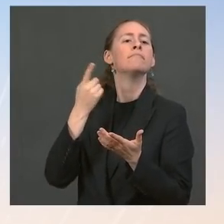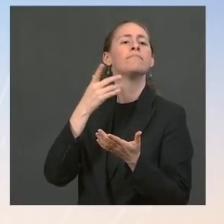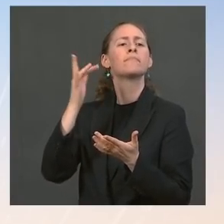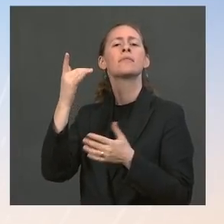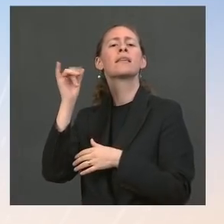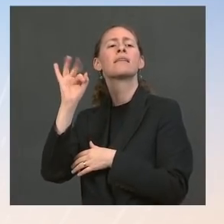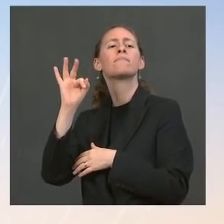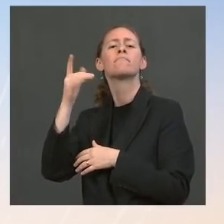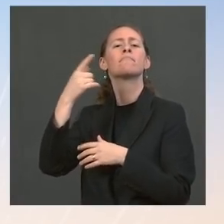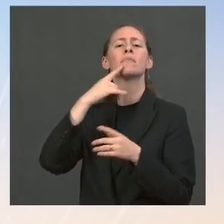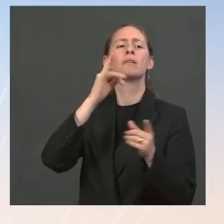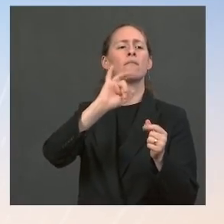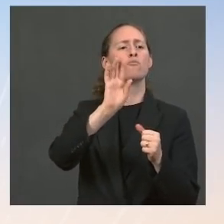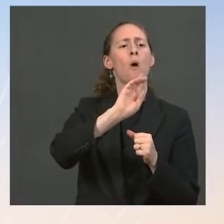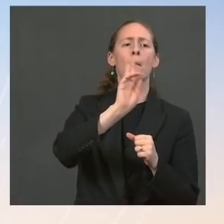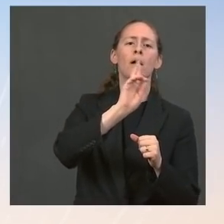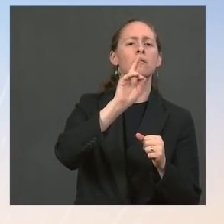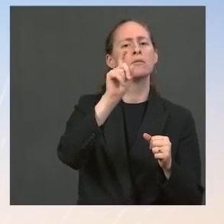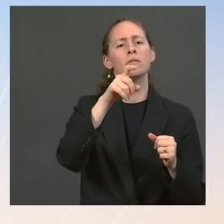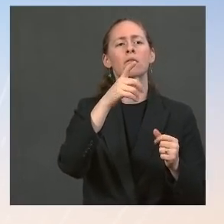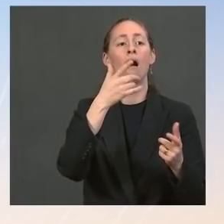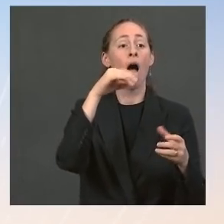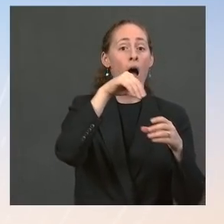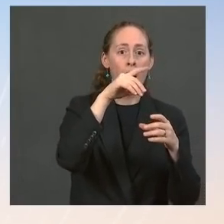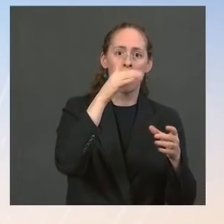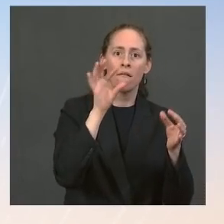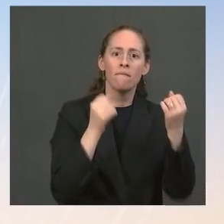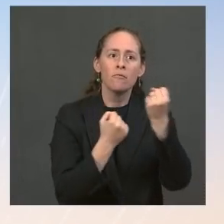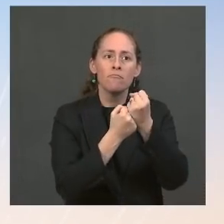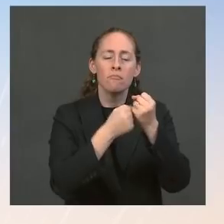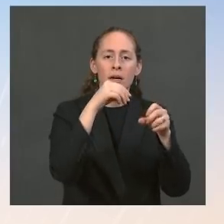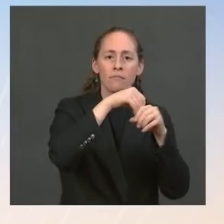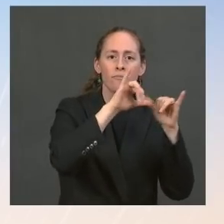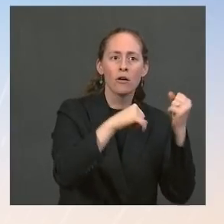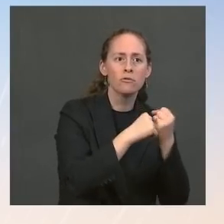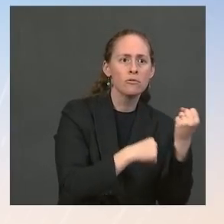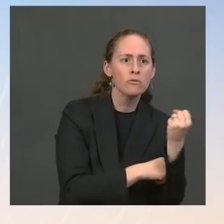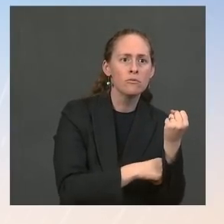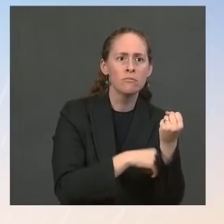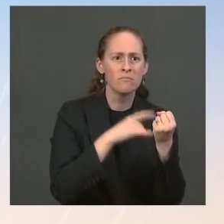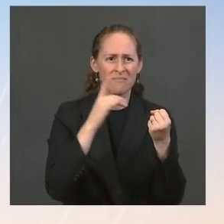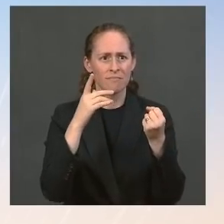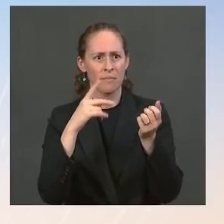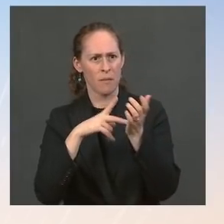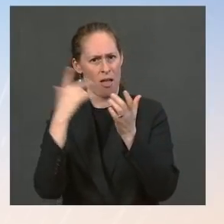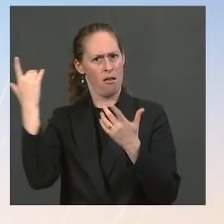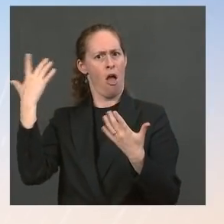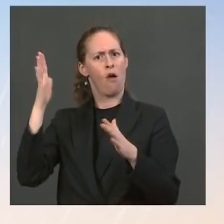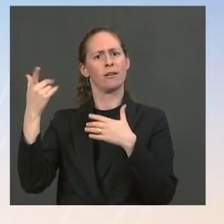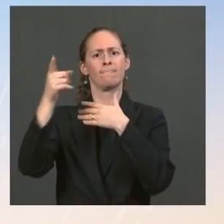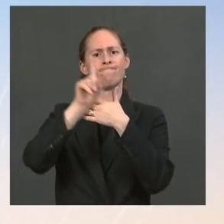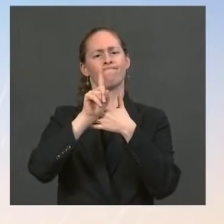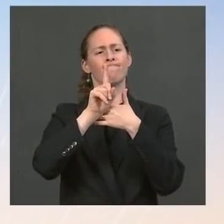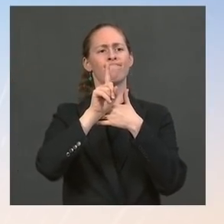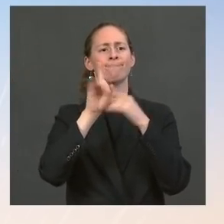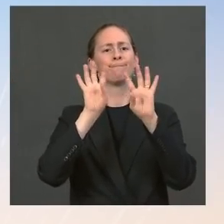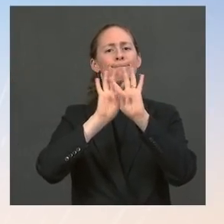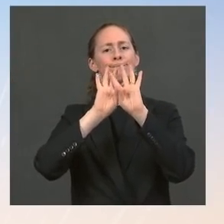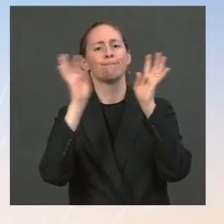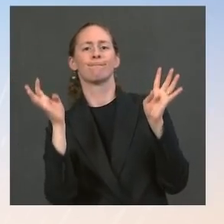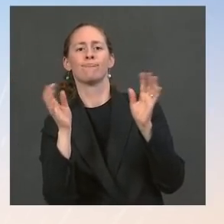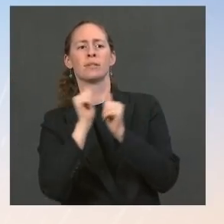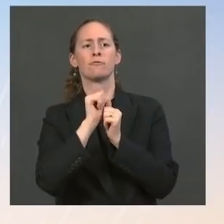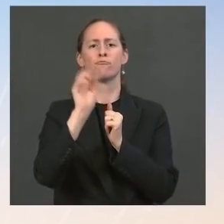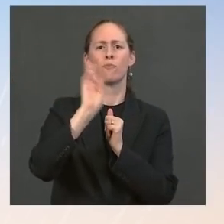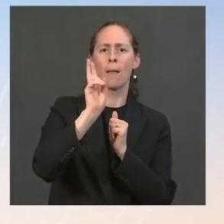for the bipartisan bill on its merits. He stood in front of the White House with a group of Republicans who negotiated that